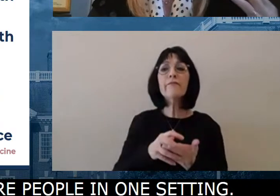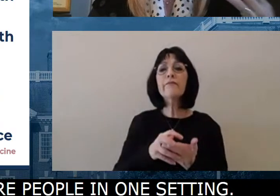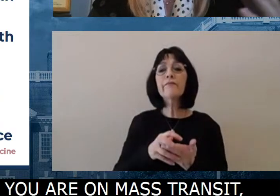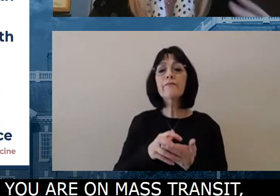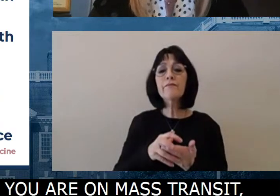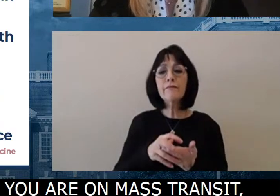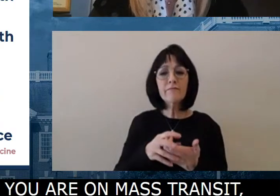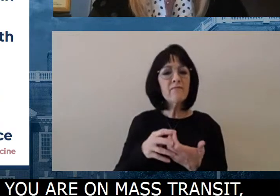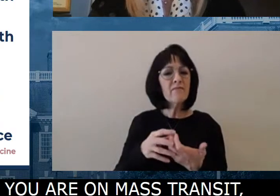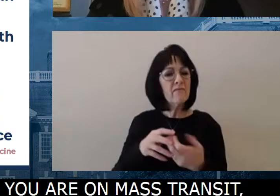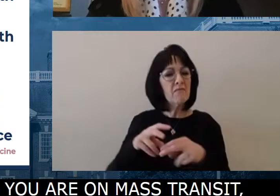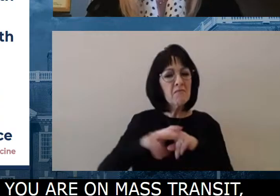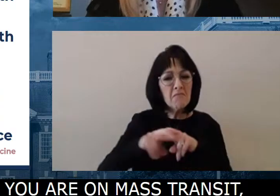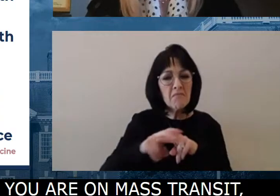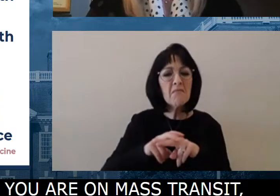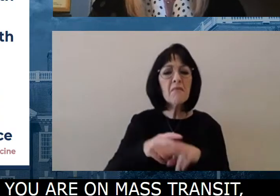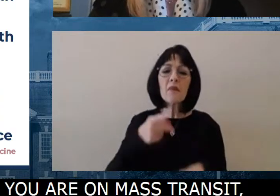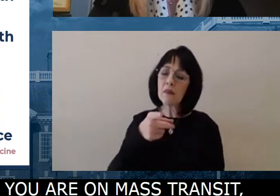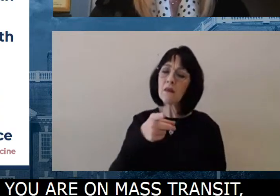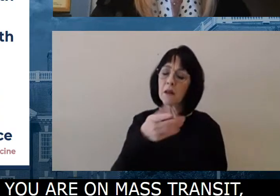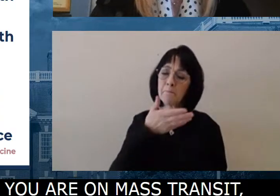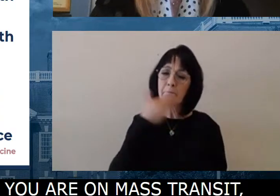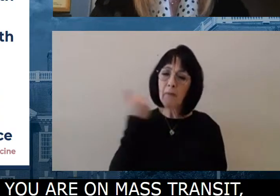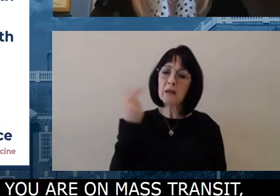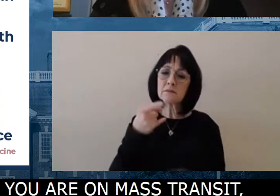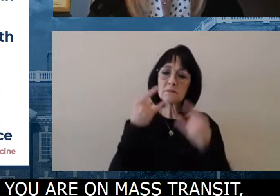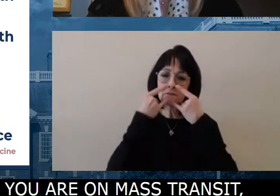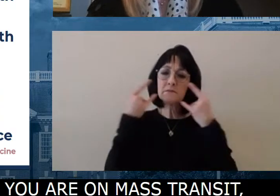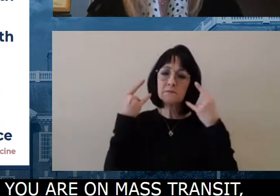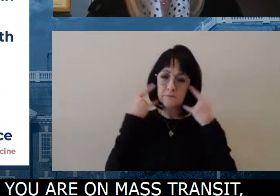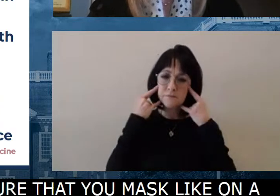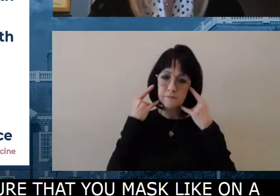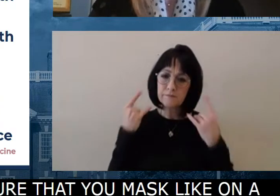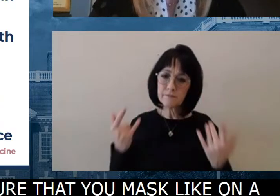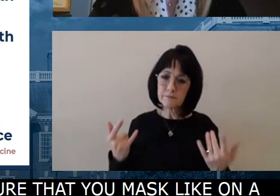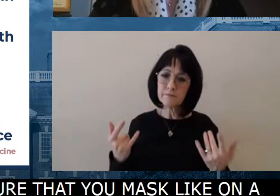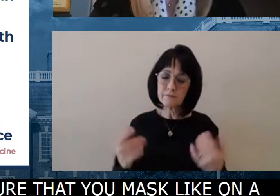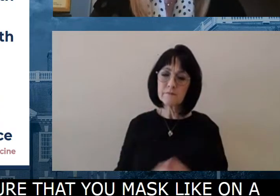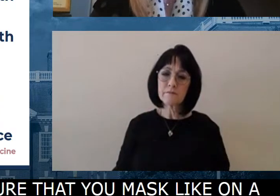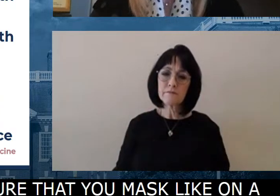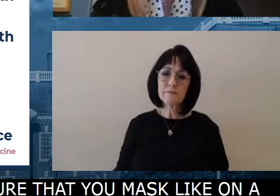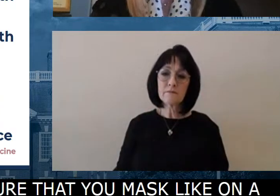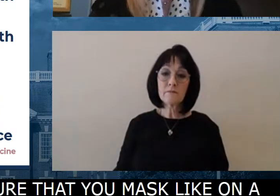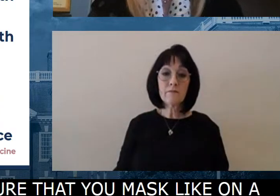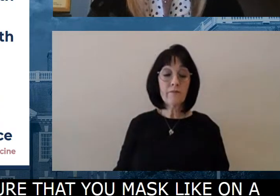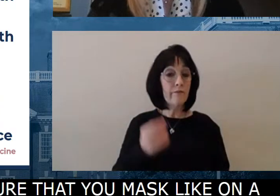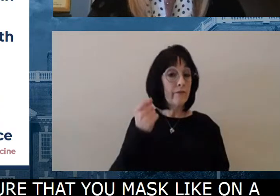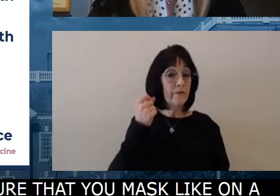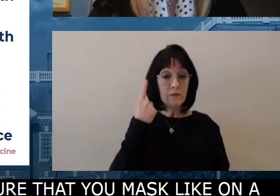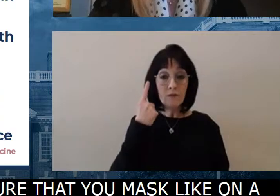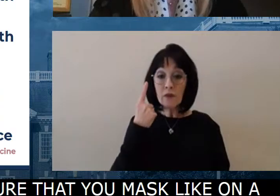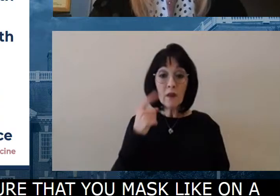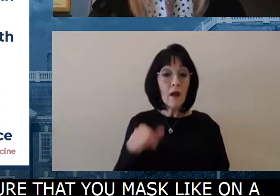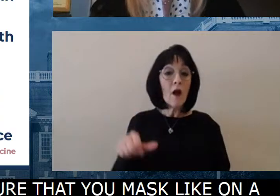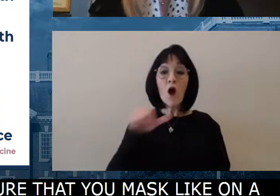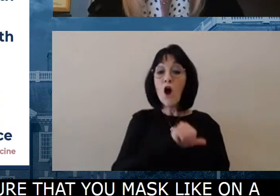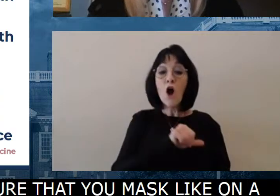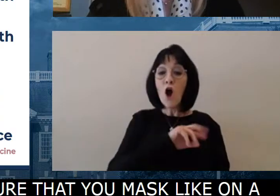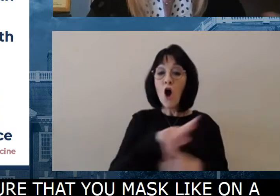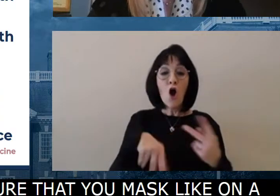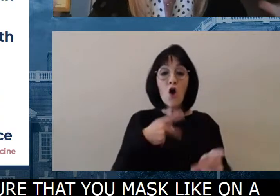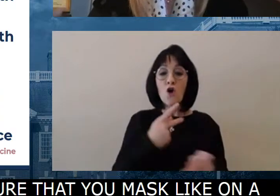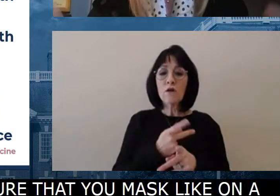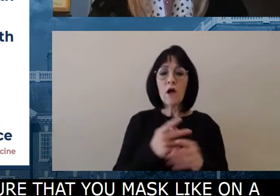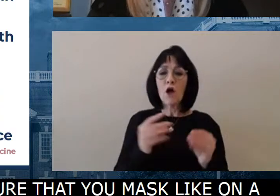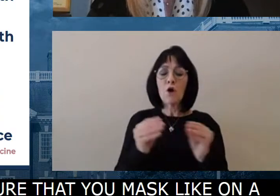a plane, and follow your employer guidance. This guidance does not apply to health settings or congregate settings. It's really just small social